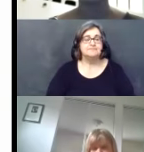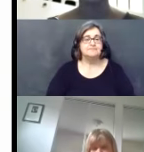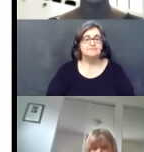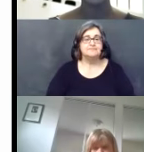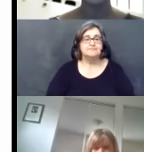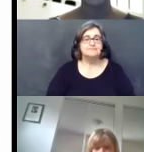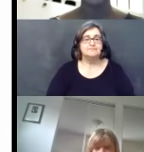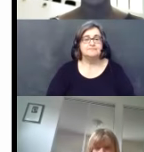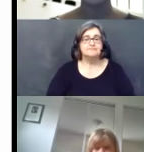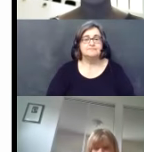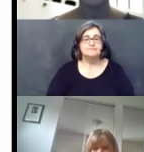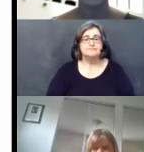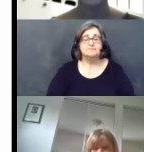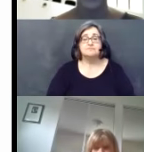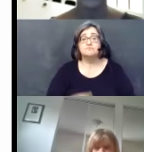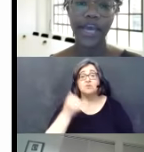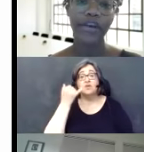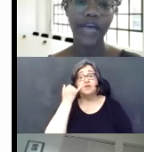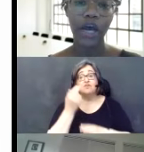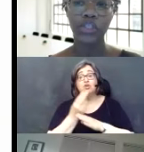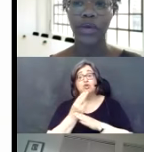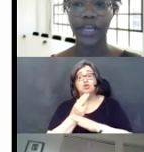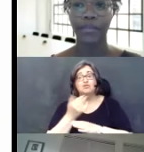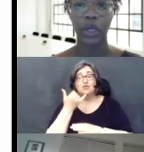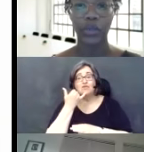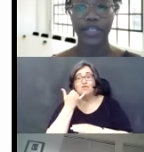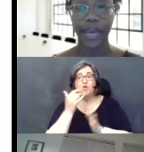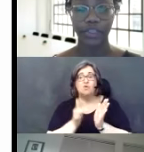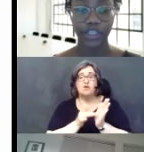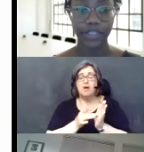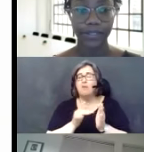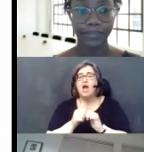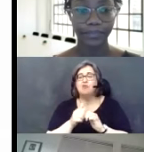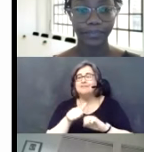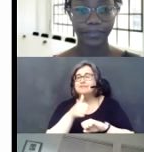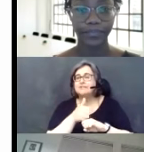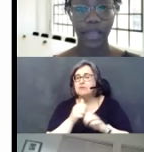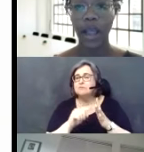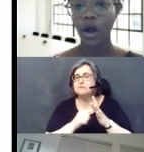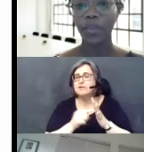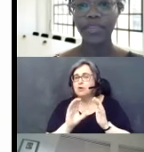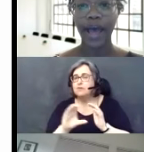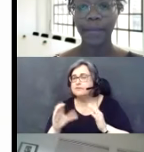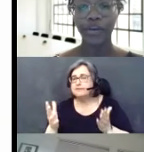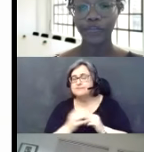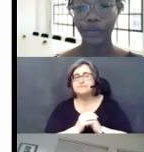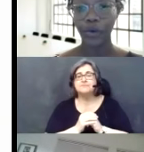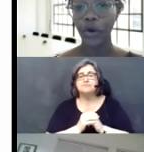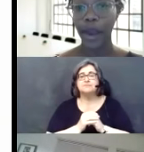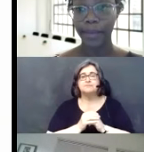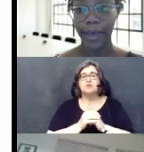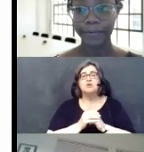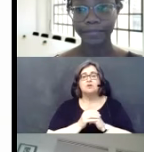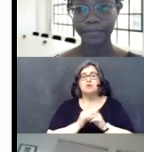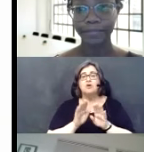Now, for those that join using your mobile device, here's how to enable closed captions. Open the app on your phone